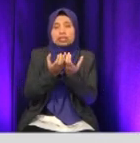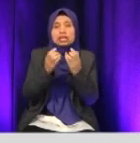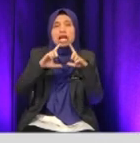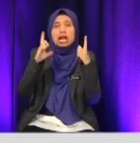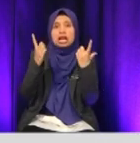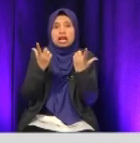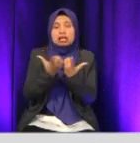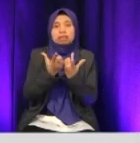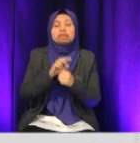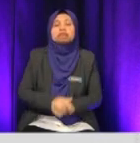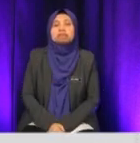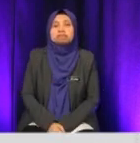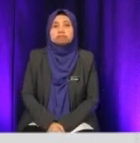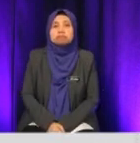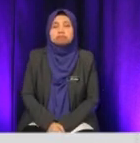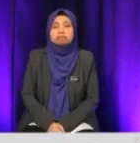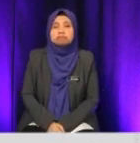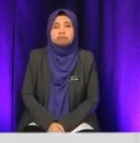answer?